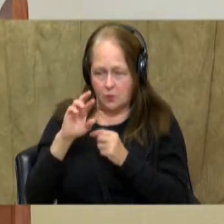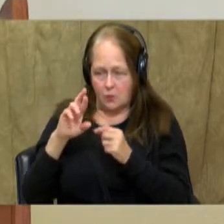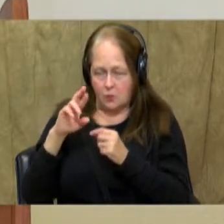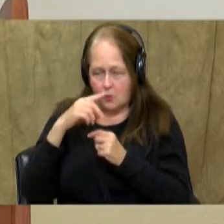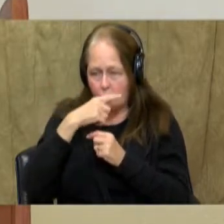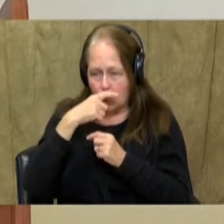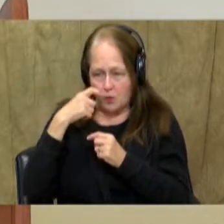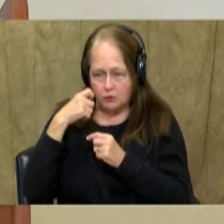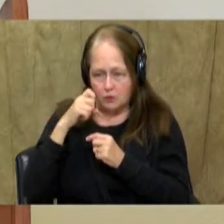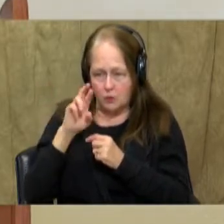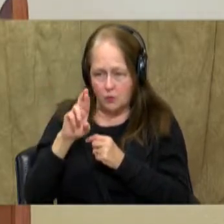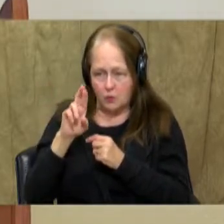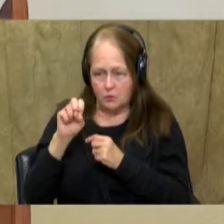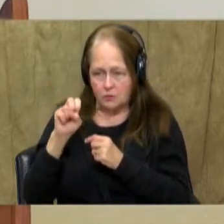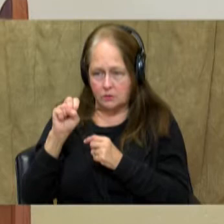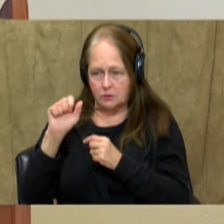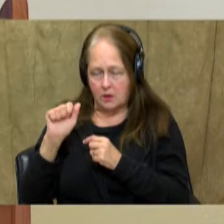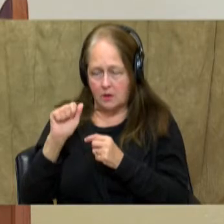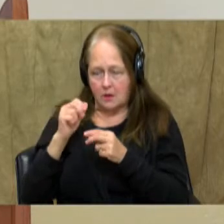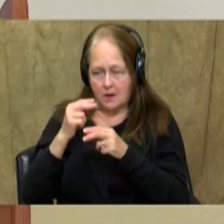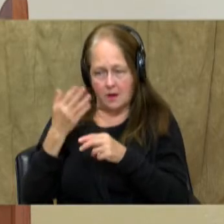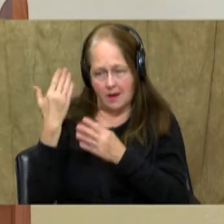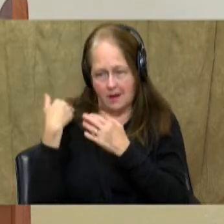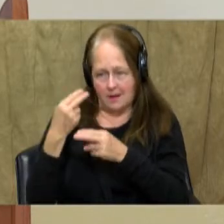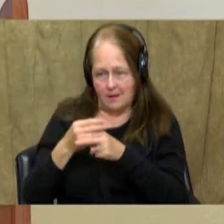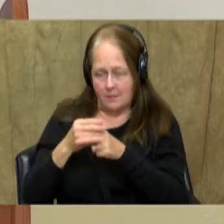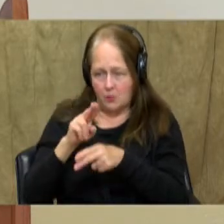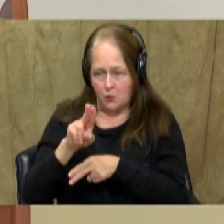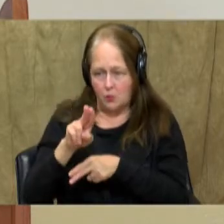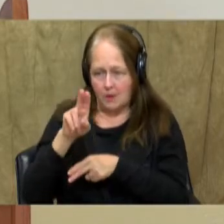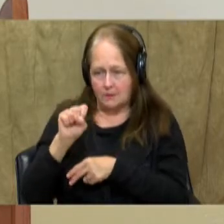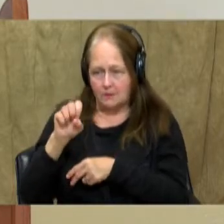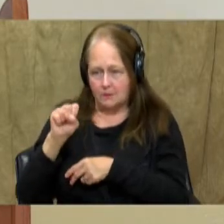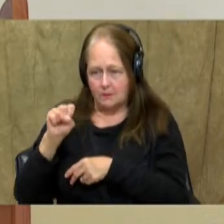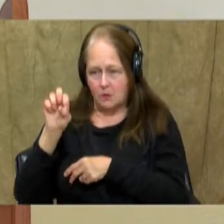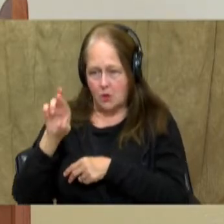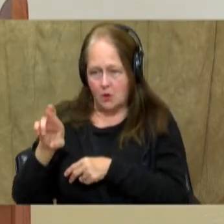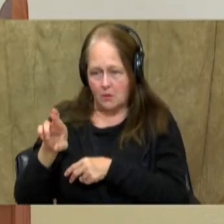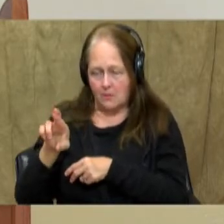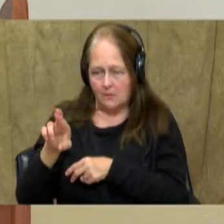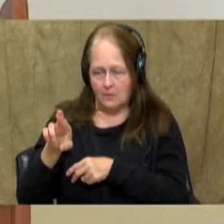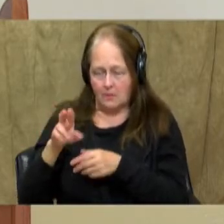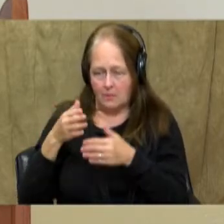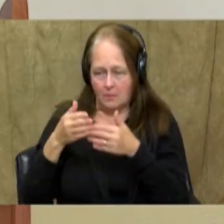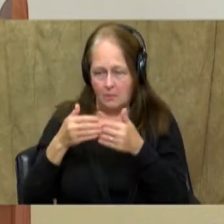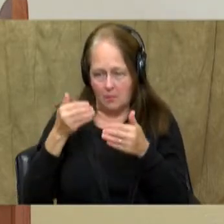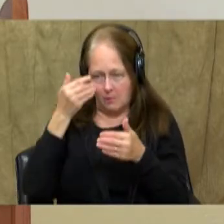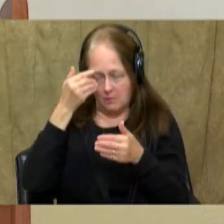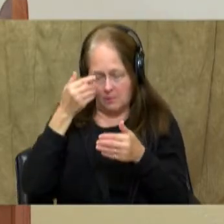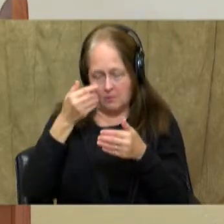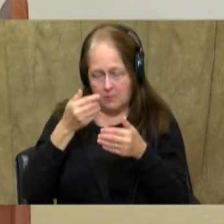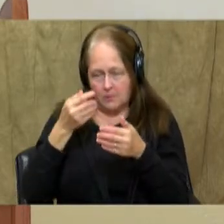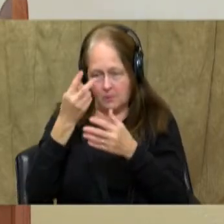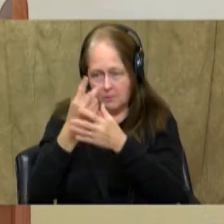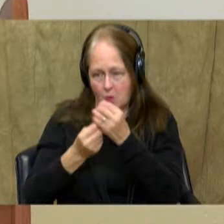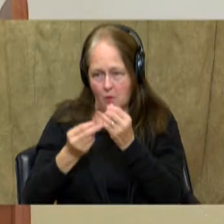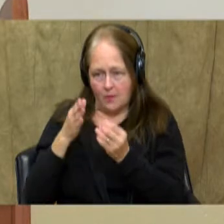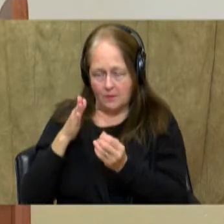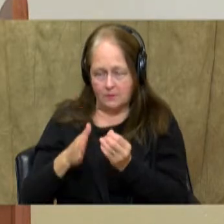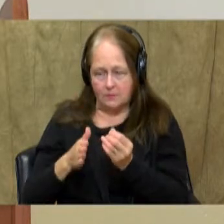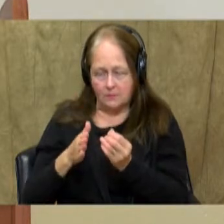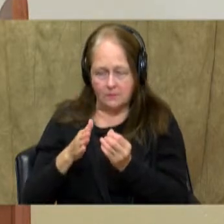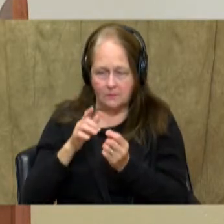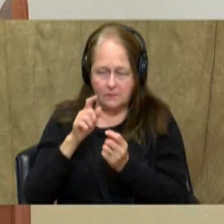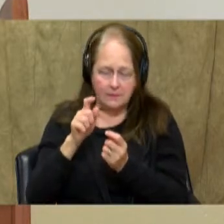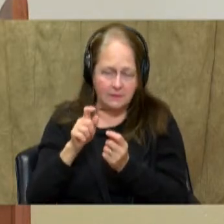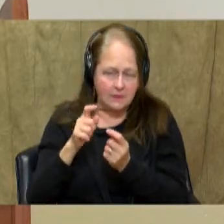or at the time, the USSR. Now, the Cold War got its name because both sides were afraid of